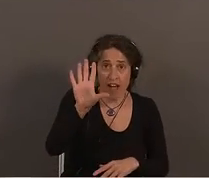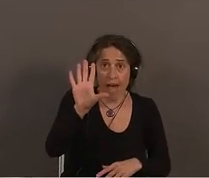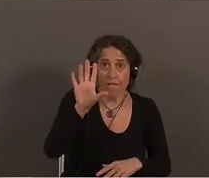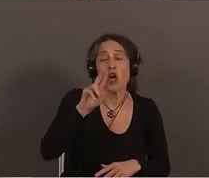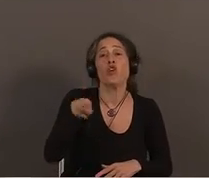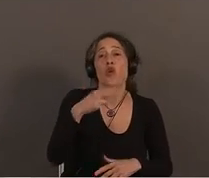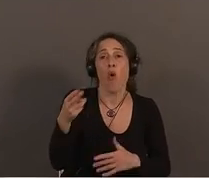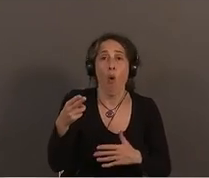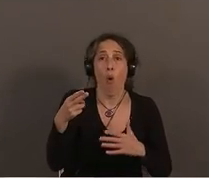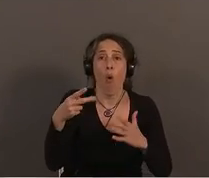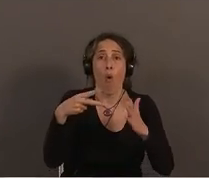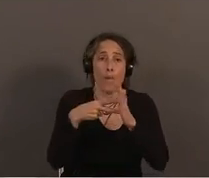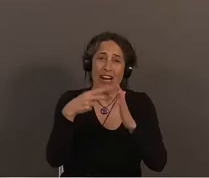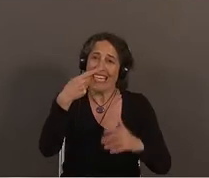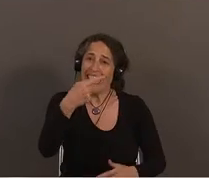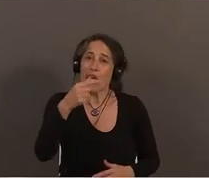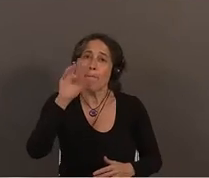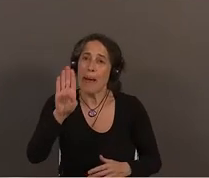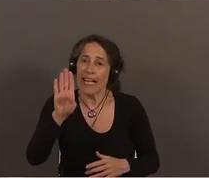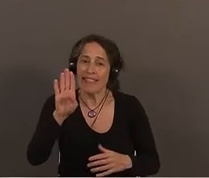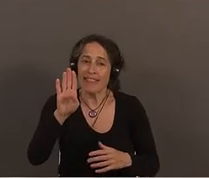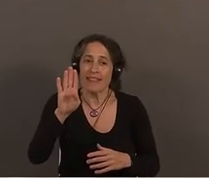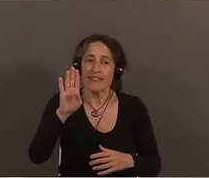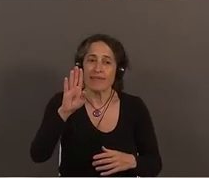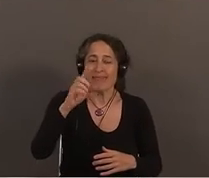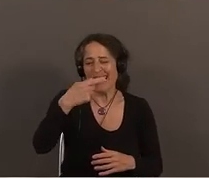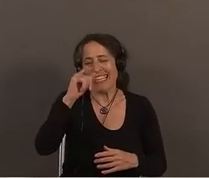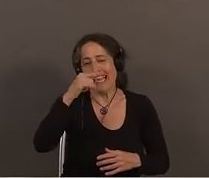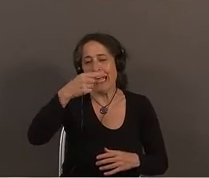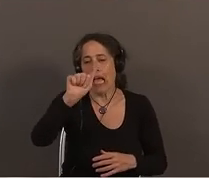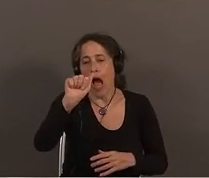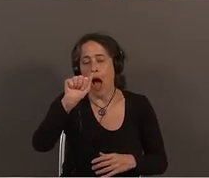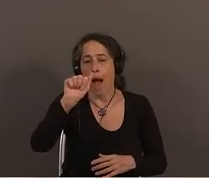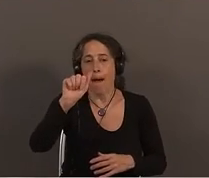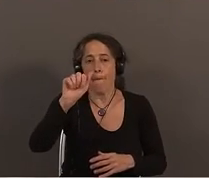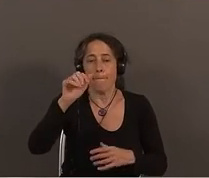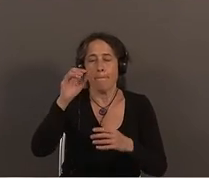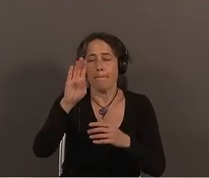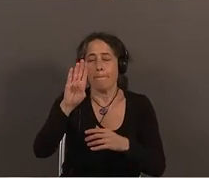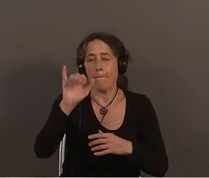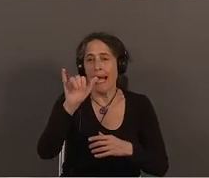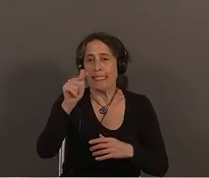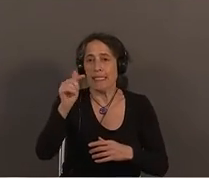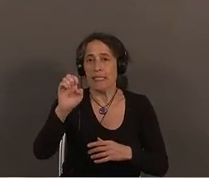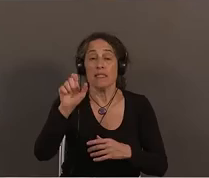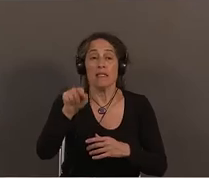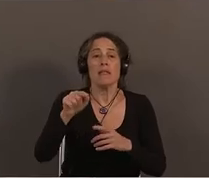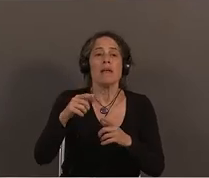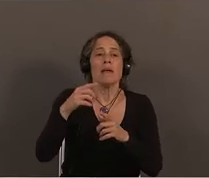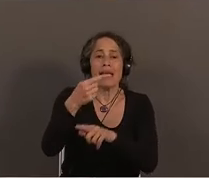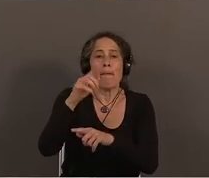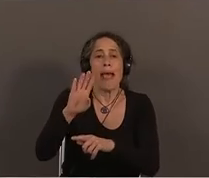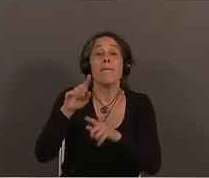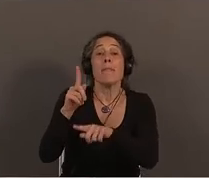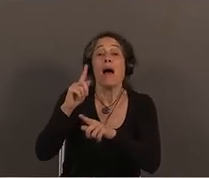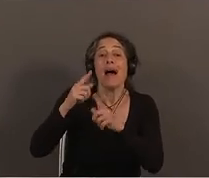some countries, France in particular, you will have many operators offering the same gigabyte for two at retail. So there is obviously an